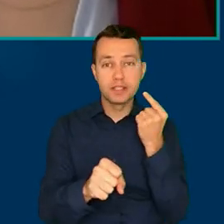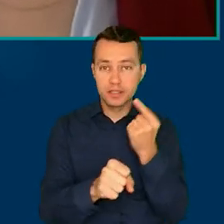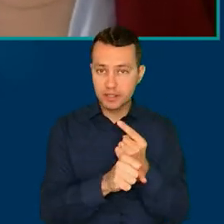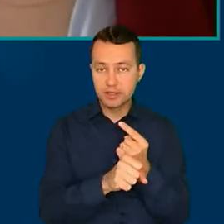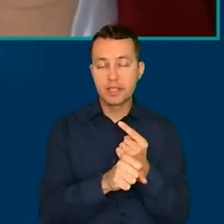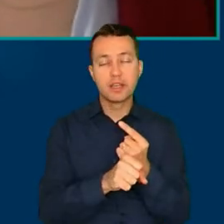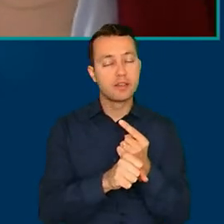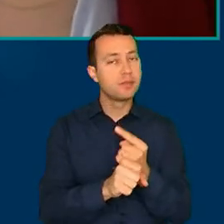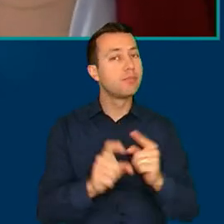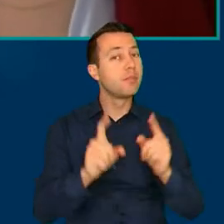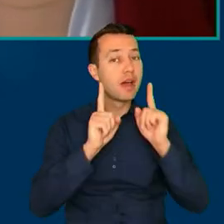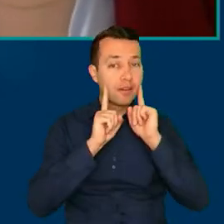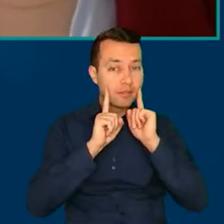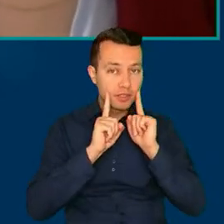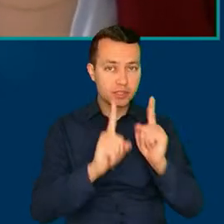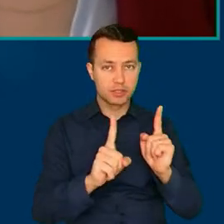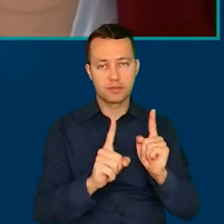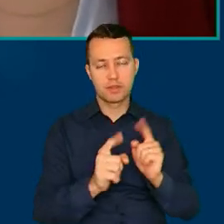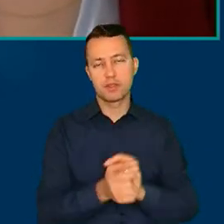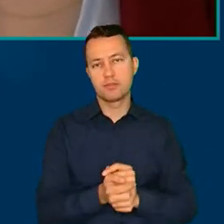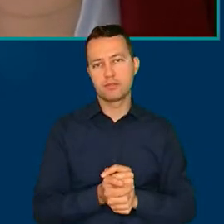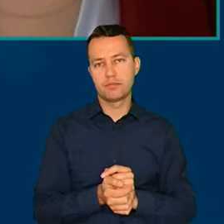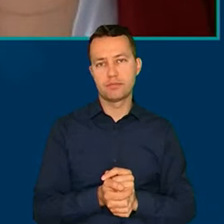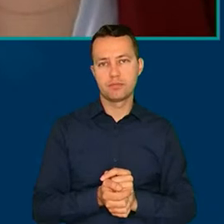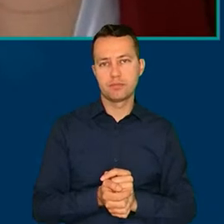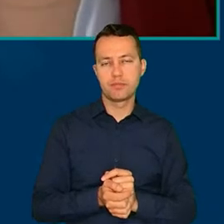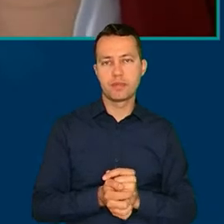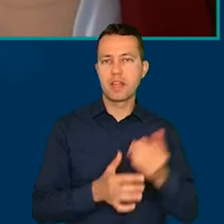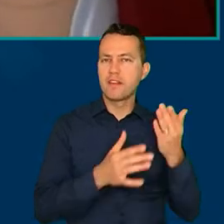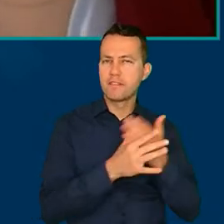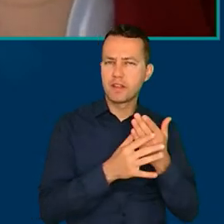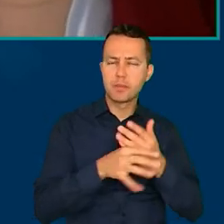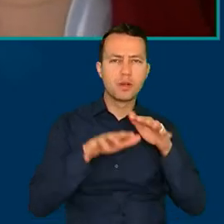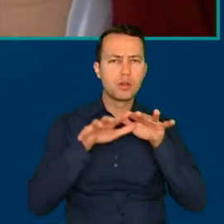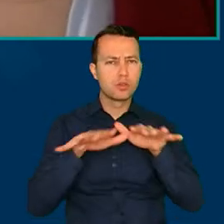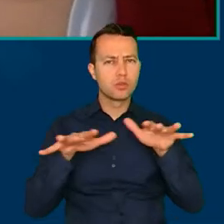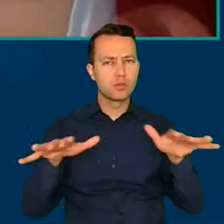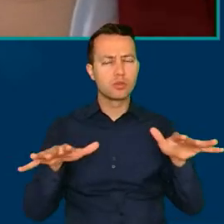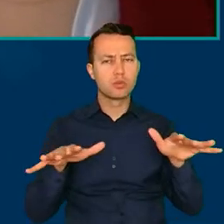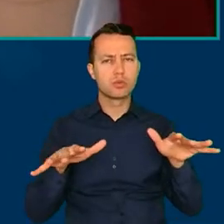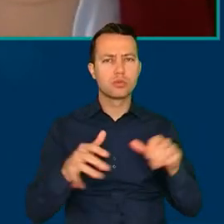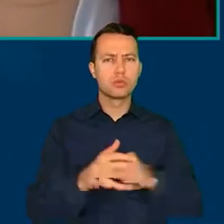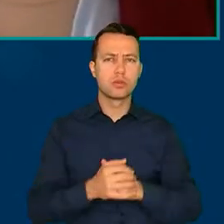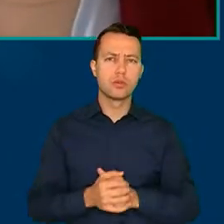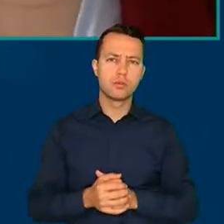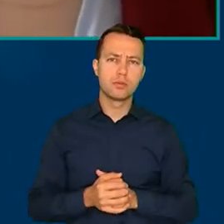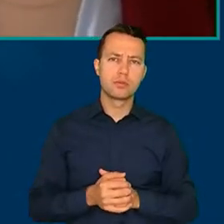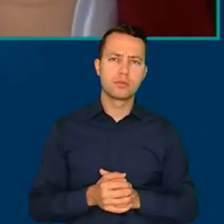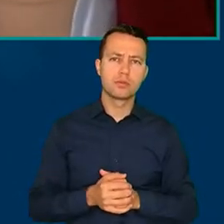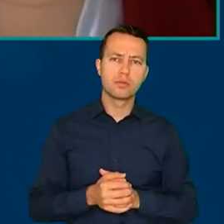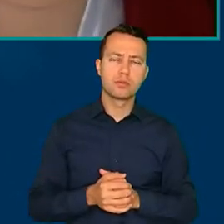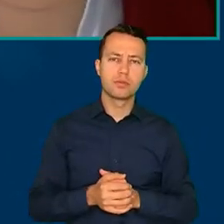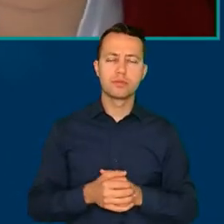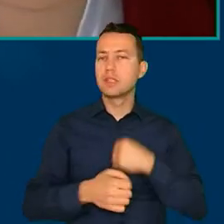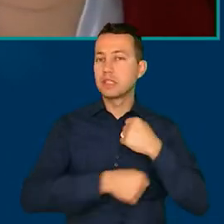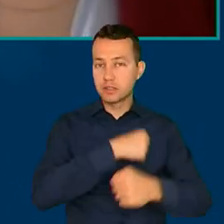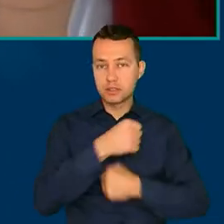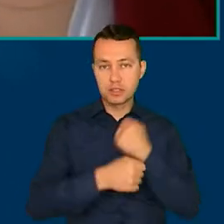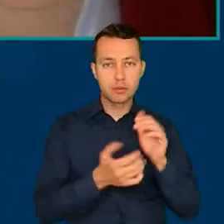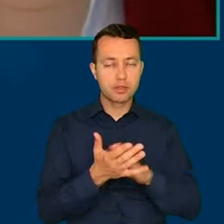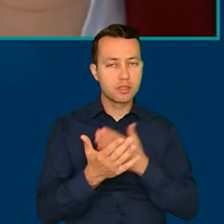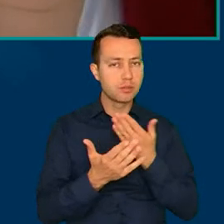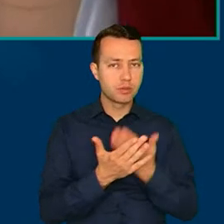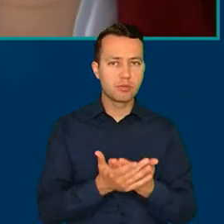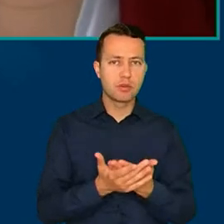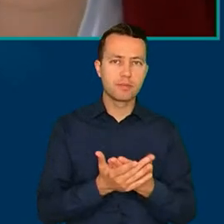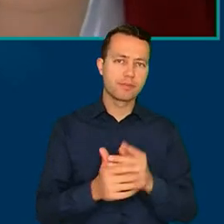often react to these recommendations, again, feeling a little intimidated and feeling that they'll be expected to address every type of risk that they're